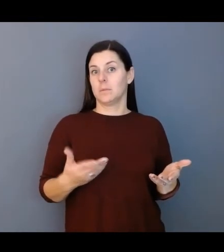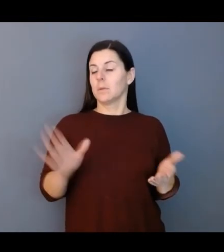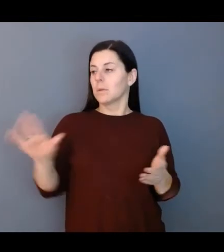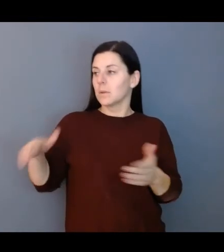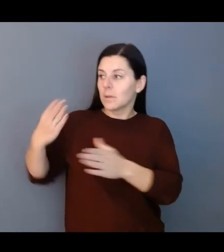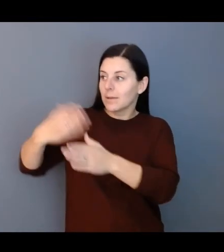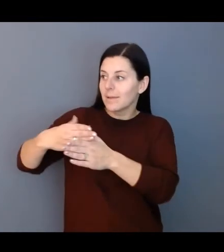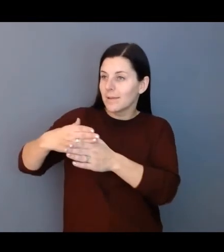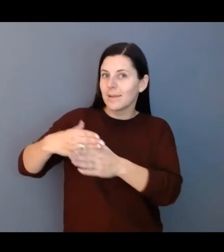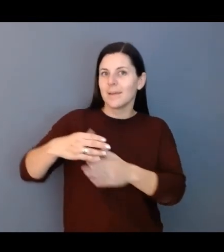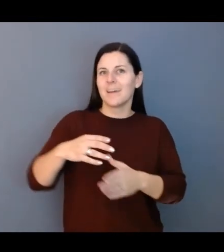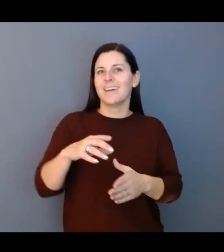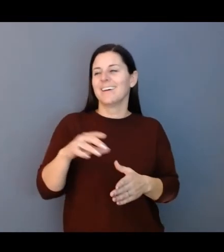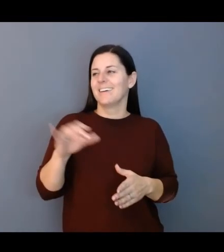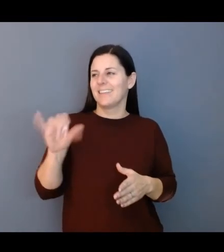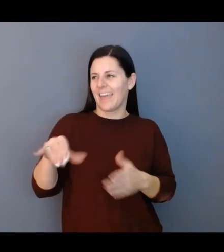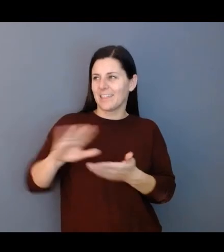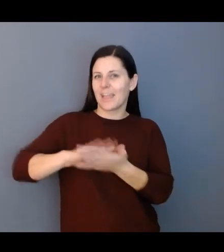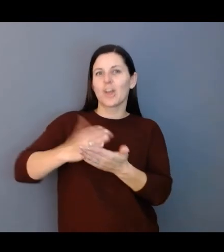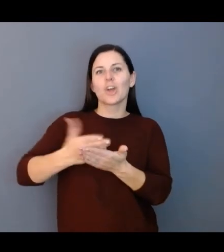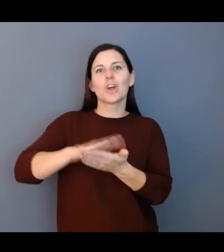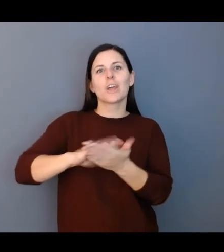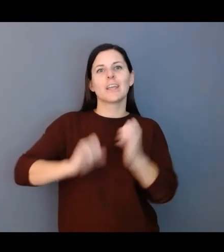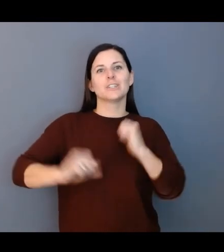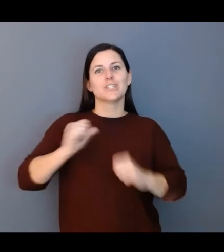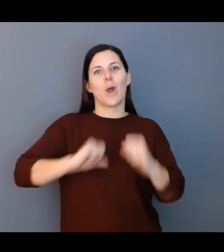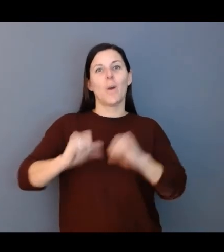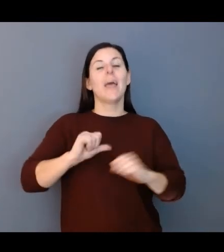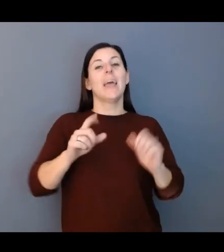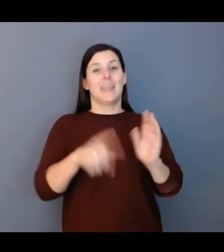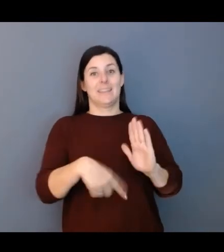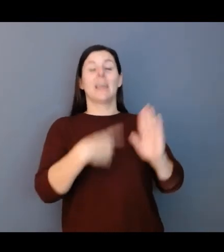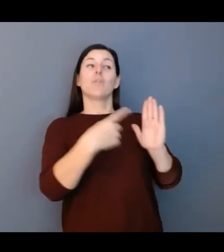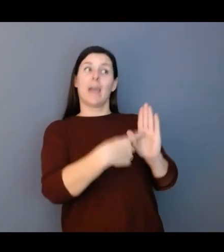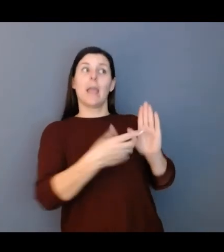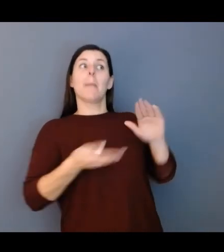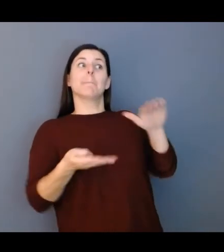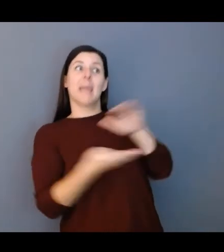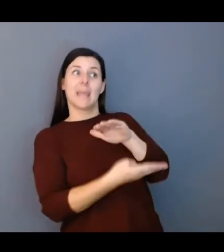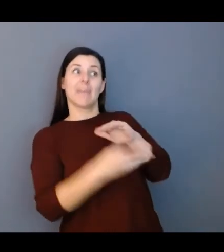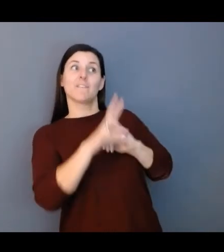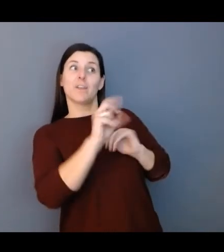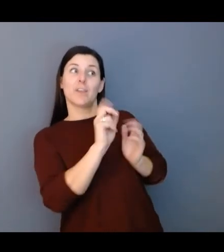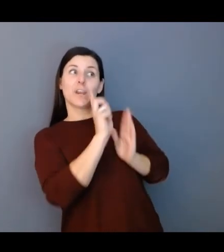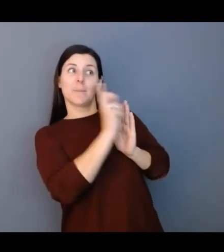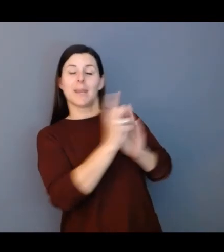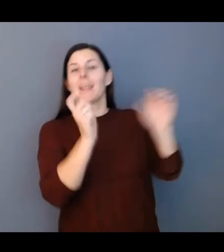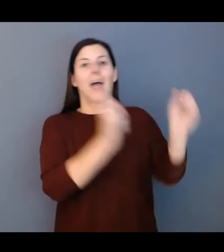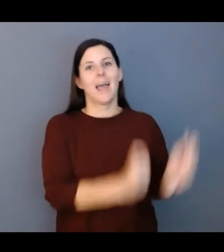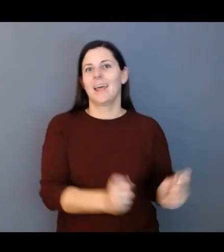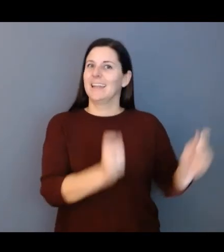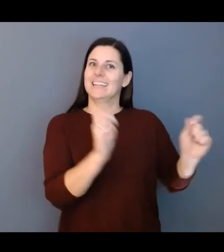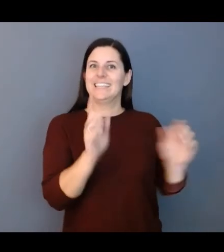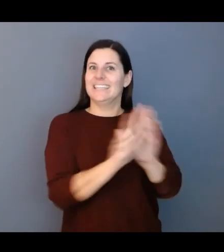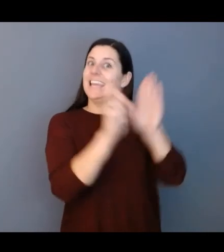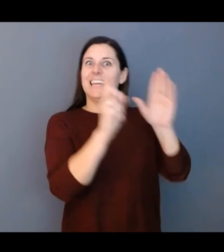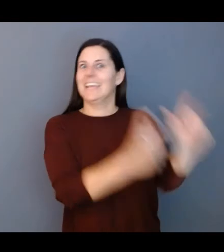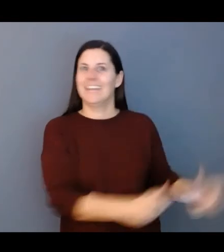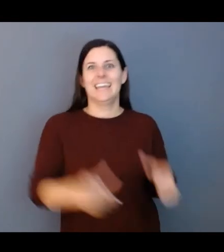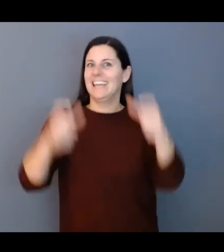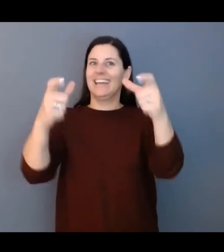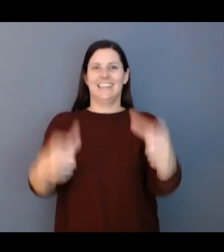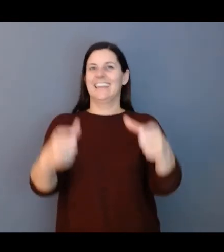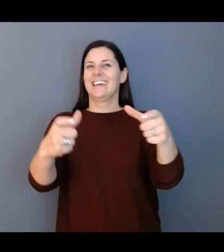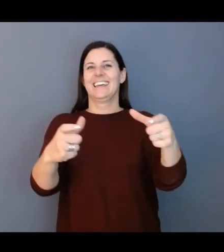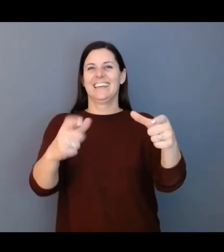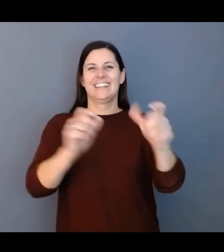will cooking show. I love the cooking show reference. Like you put in the oven and now here's the pie, right? Here's the cake or pie.